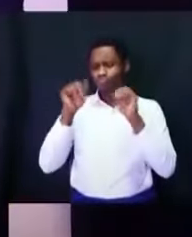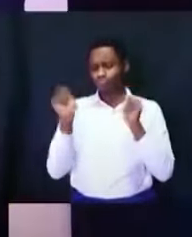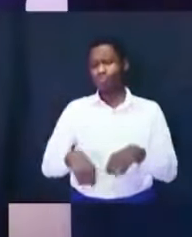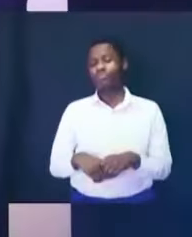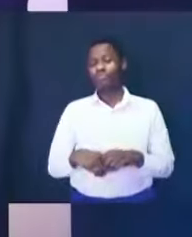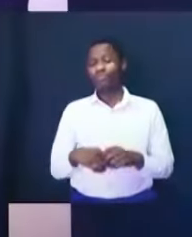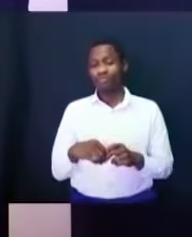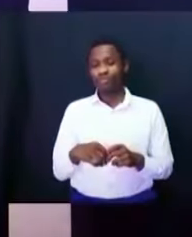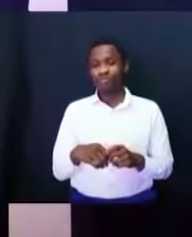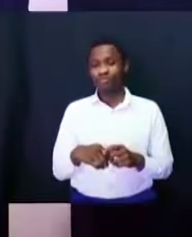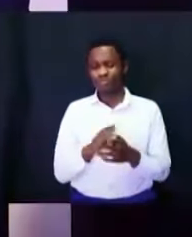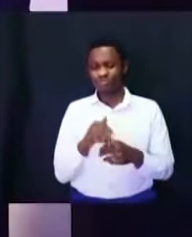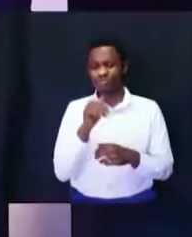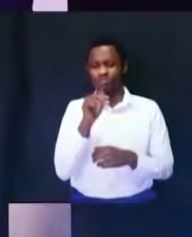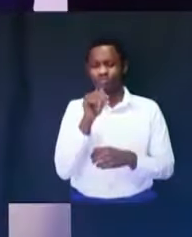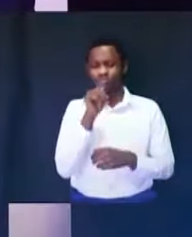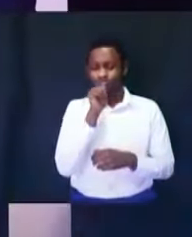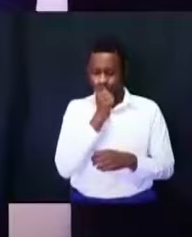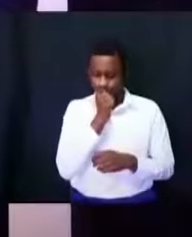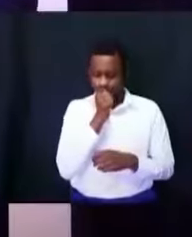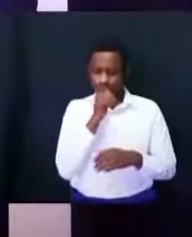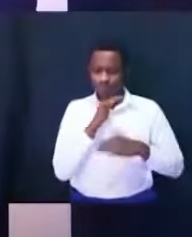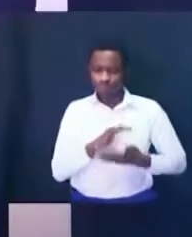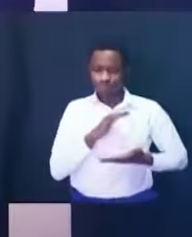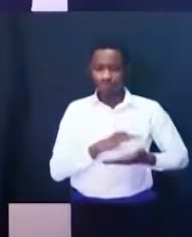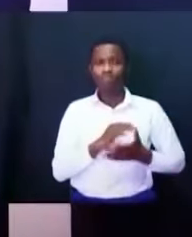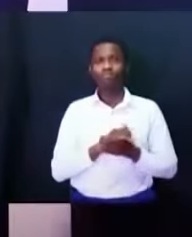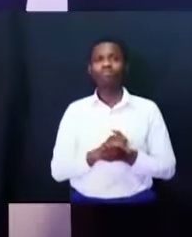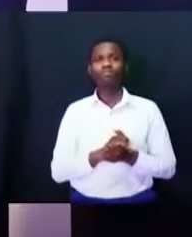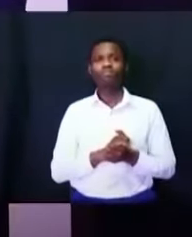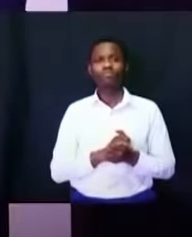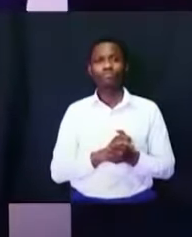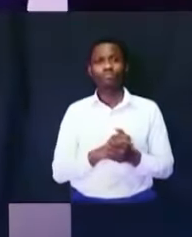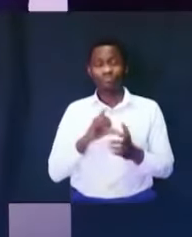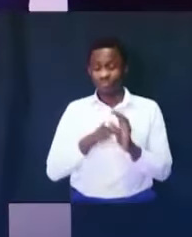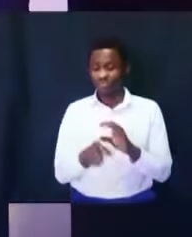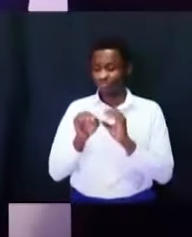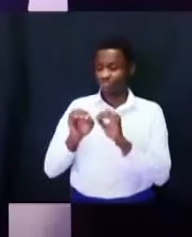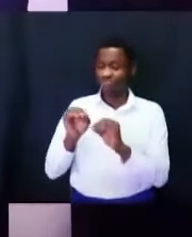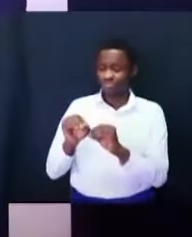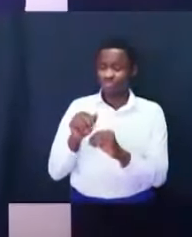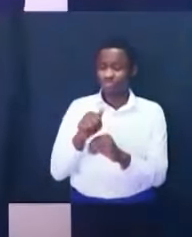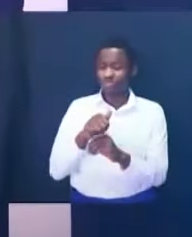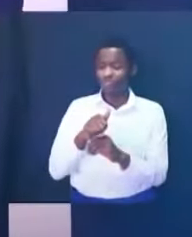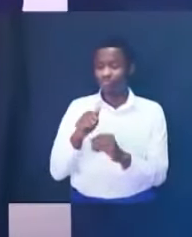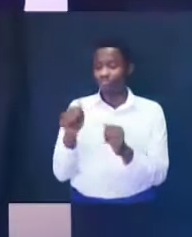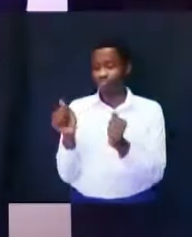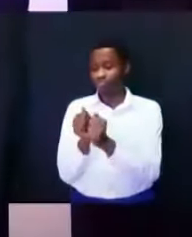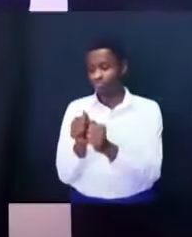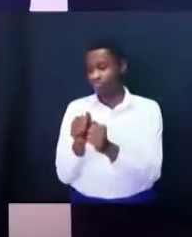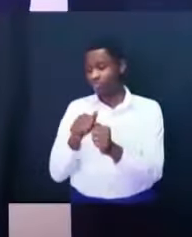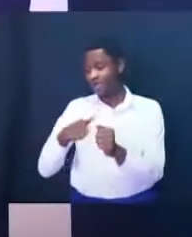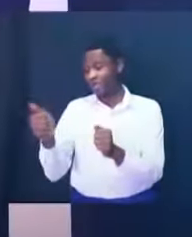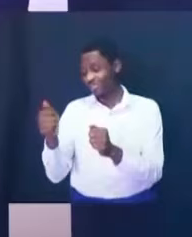not resentful opponents must be gently instructed in the hope that God will